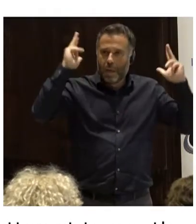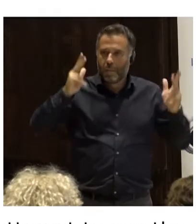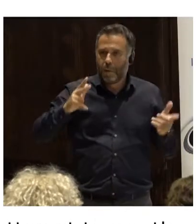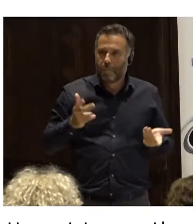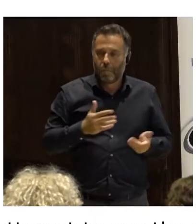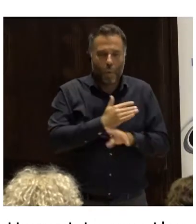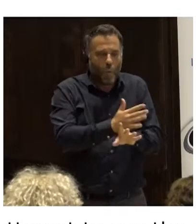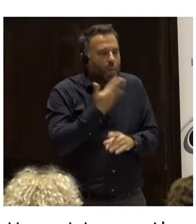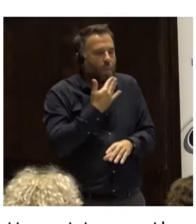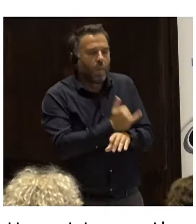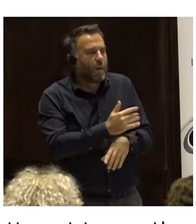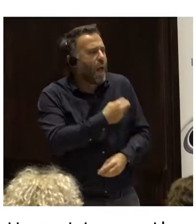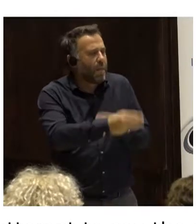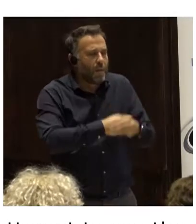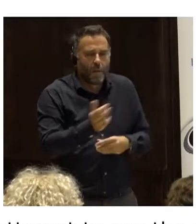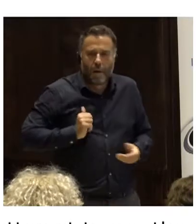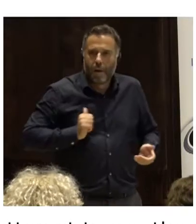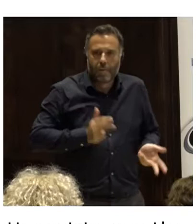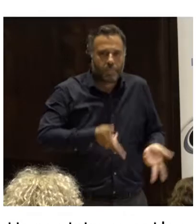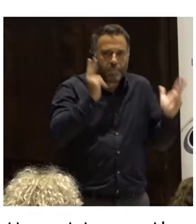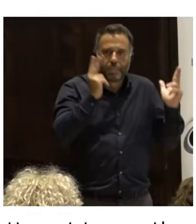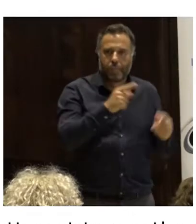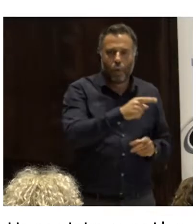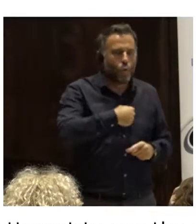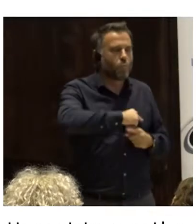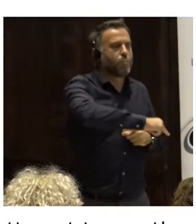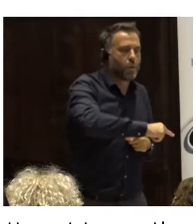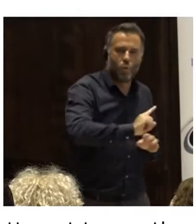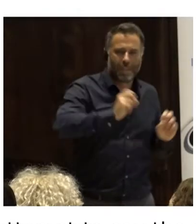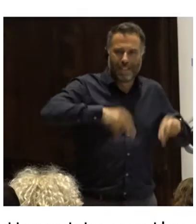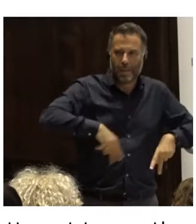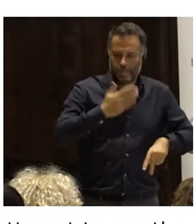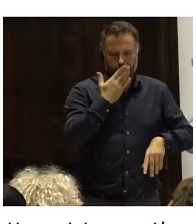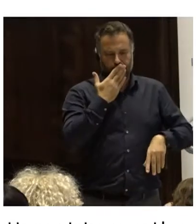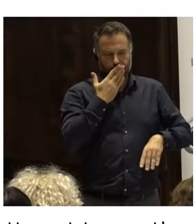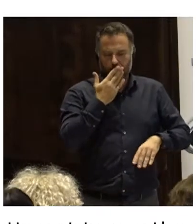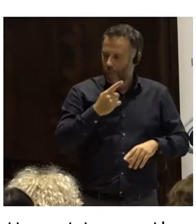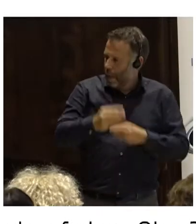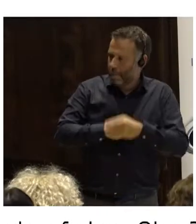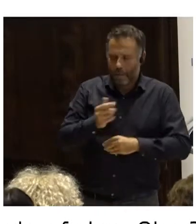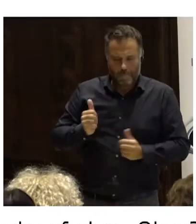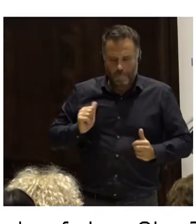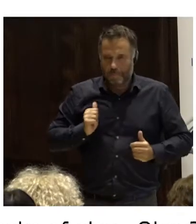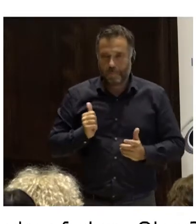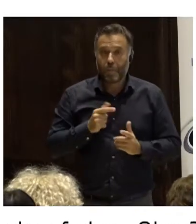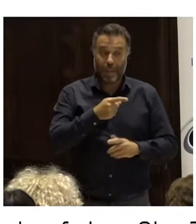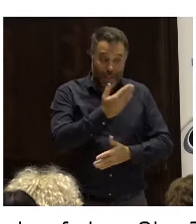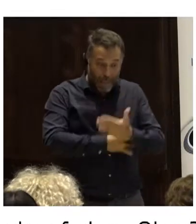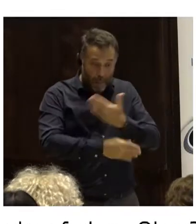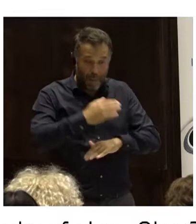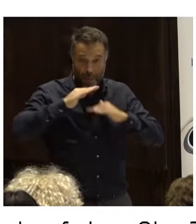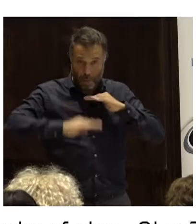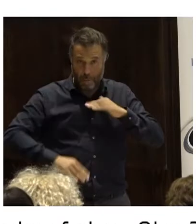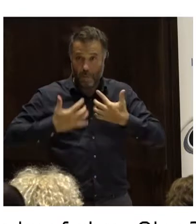be involved in ludic activities, and I think that's for these severely disabled children with problems of manipulation,